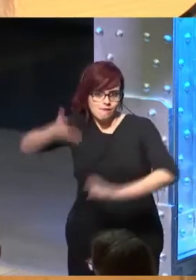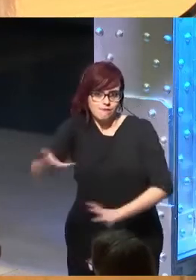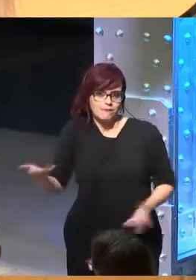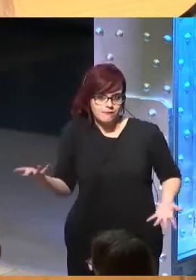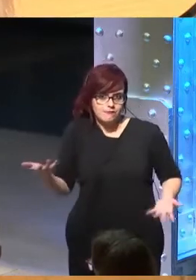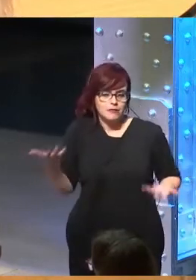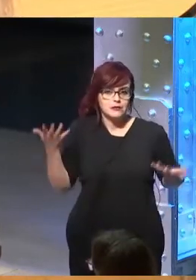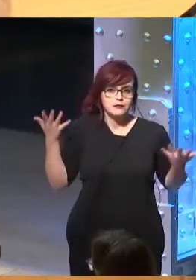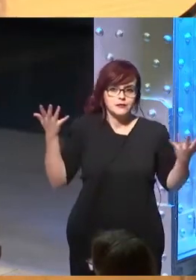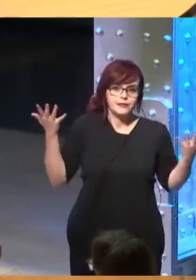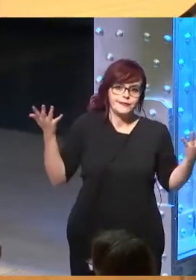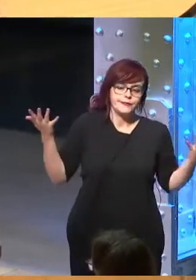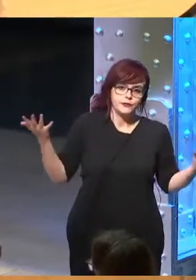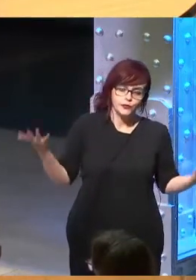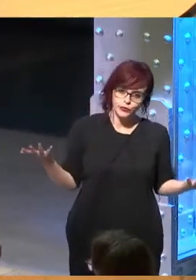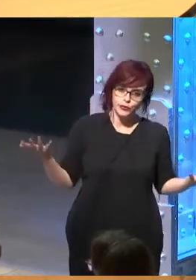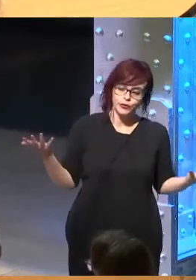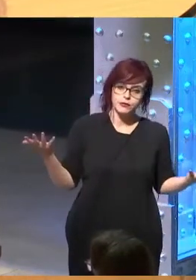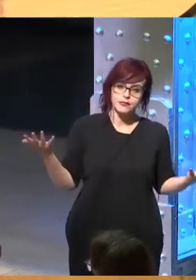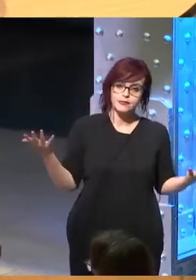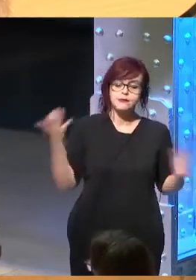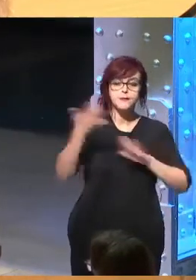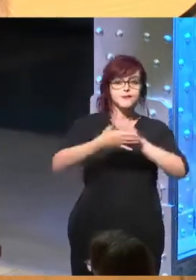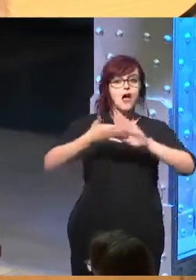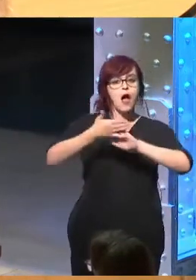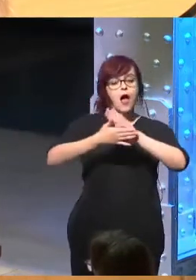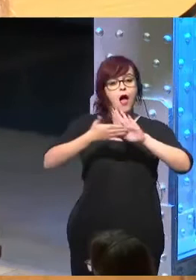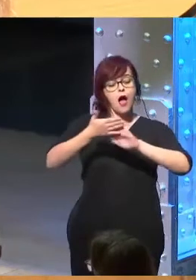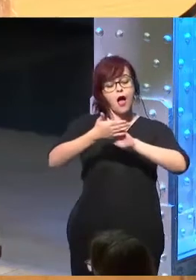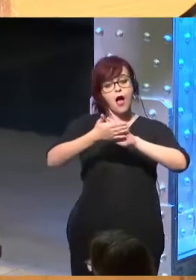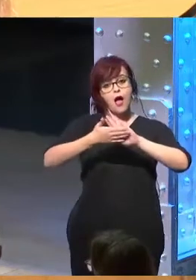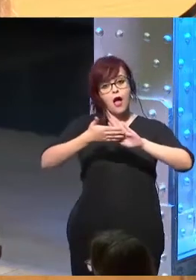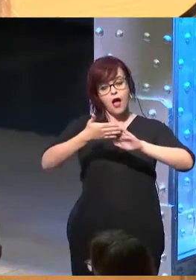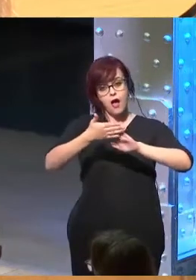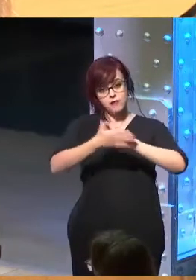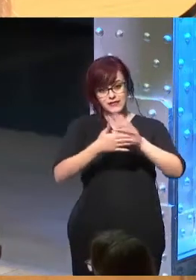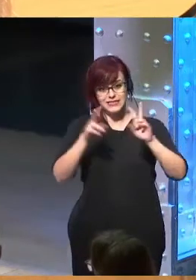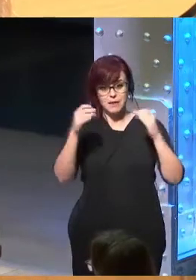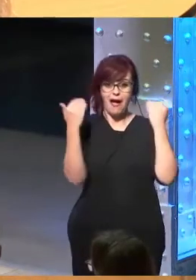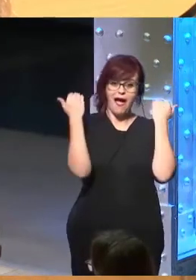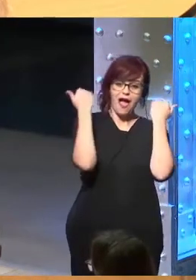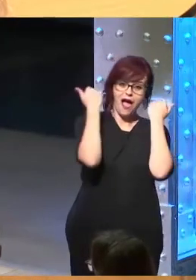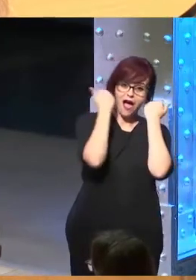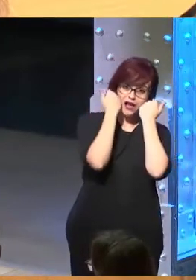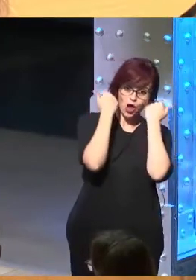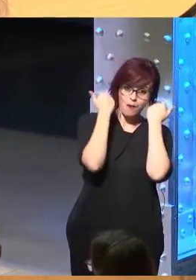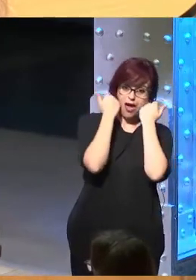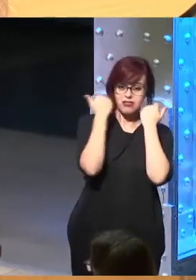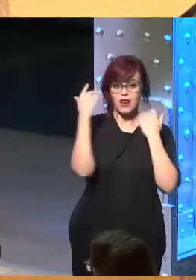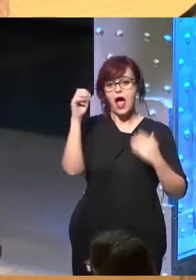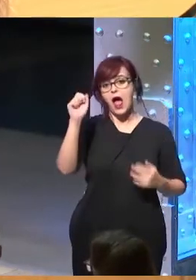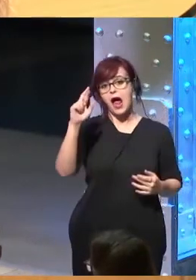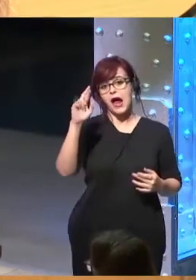when I was talking to some undergraduates recently about this, and we talked about Cleopatra and Aristophanes, and I was saying to them, look, it's odd,